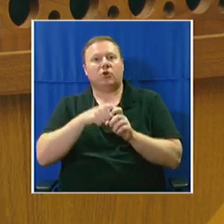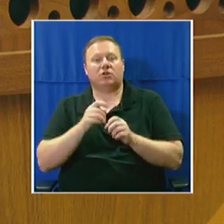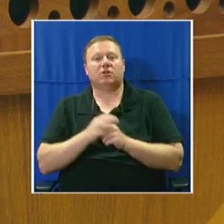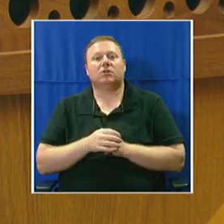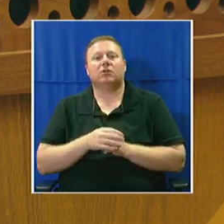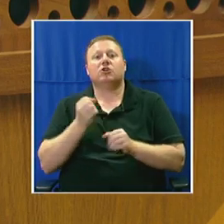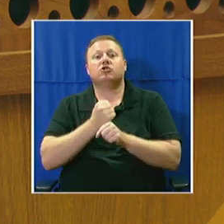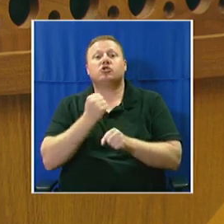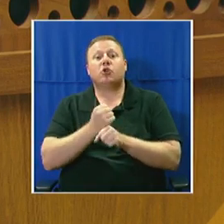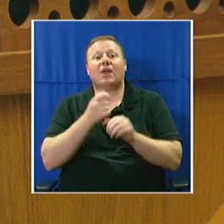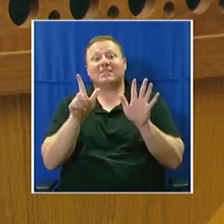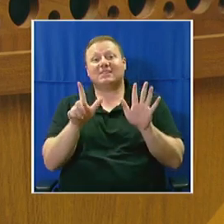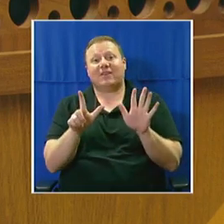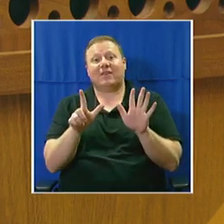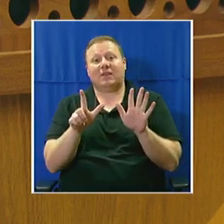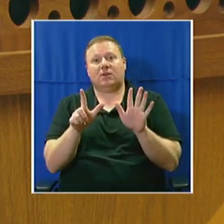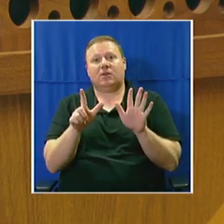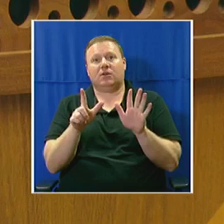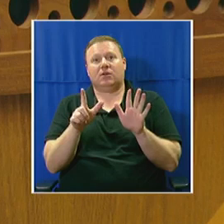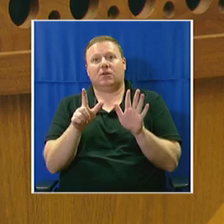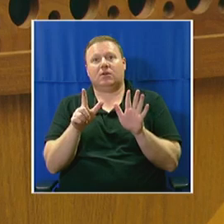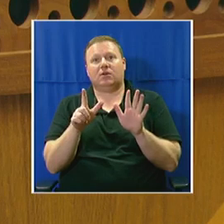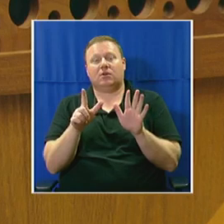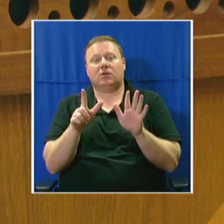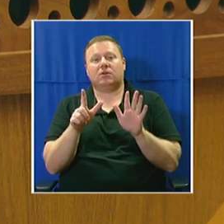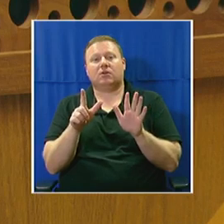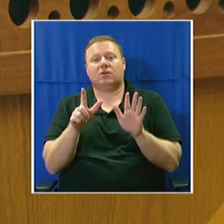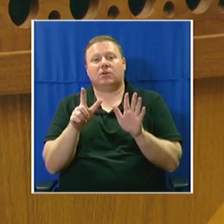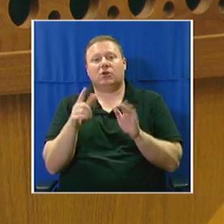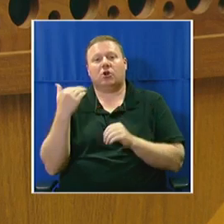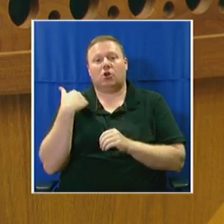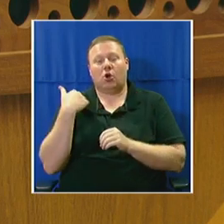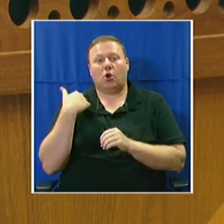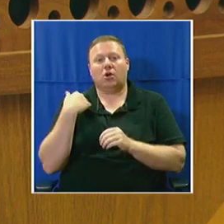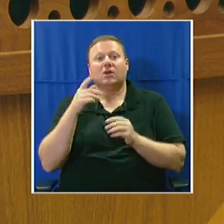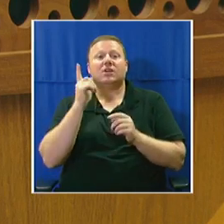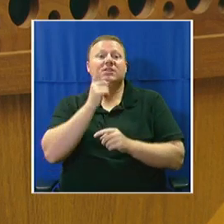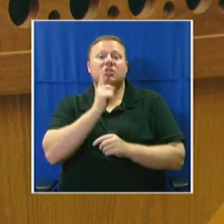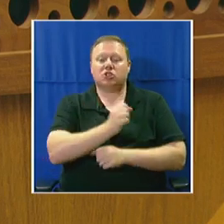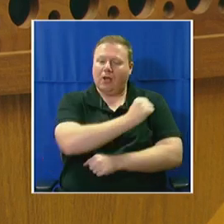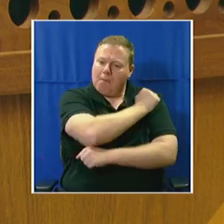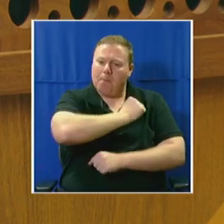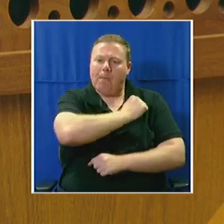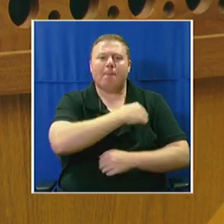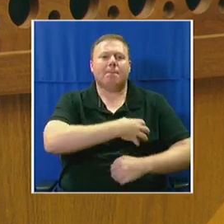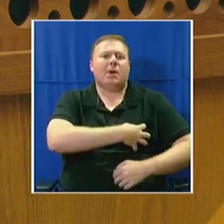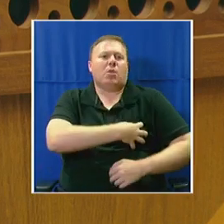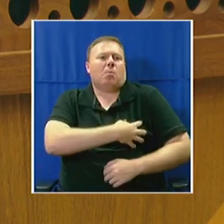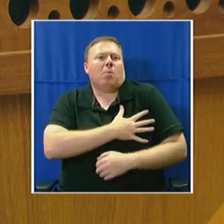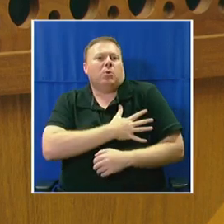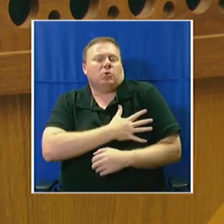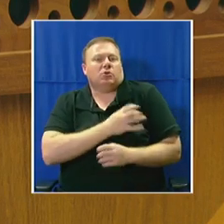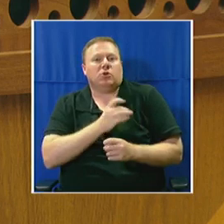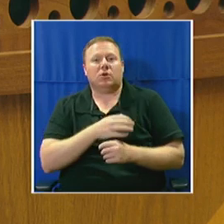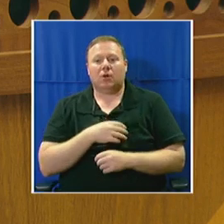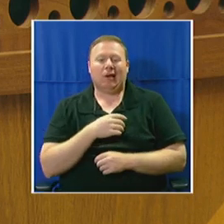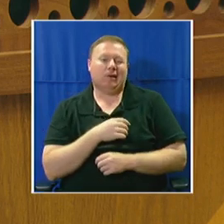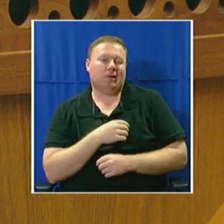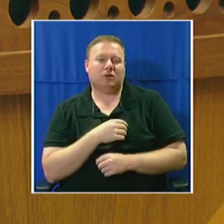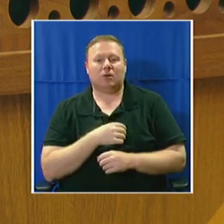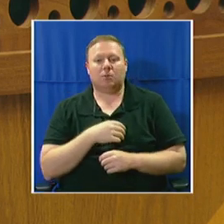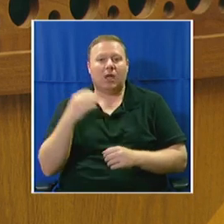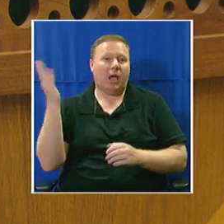parents and the parent writes we as parents appreciate your discretion in this matter as our son is extremely embarrassed